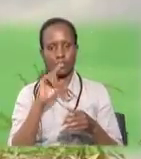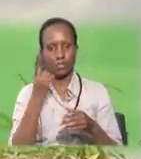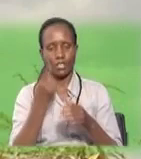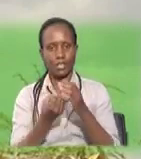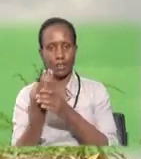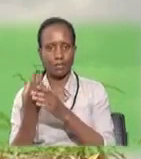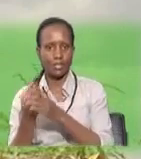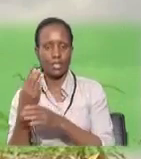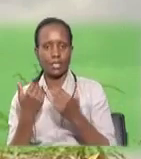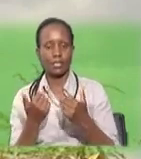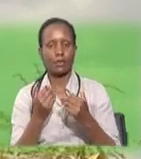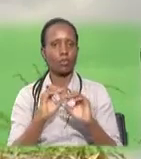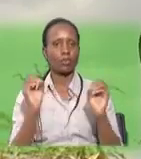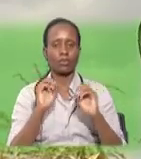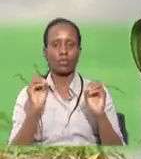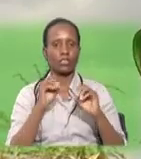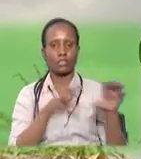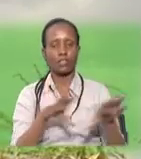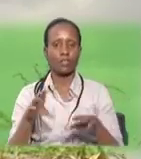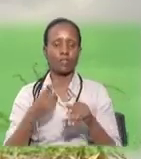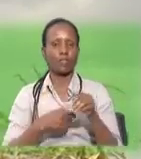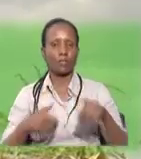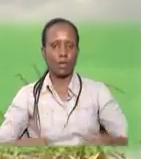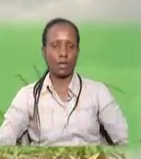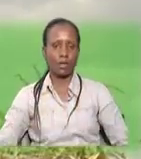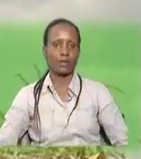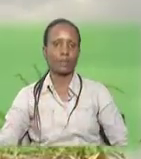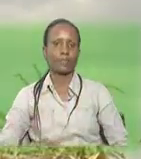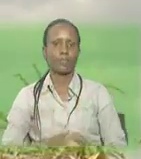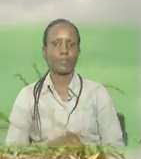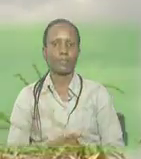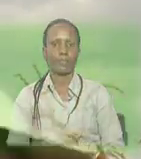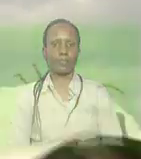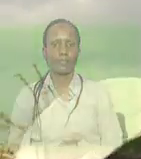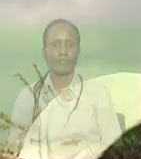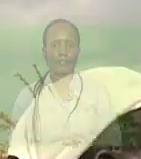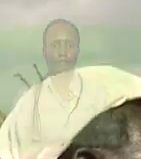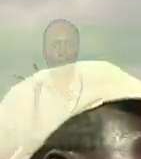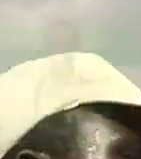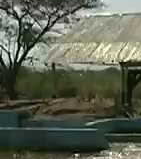I'm going to go to the house.